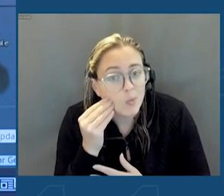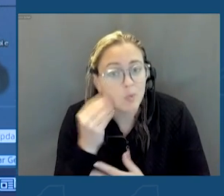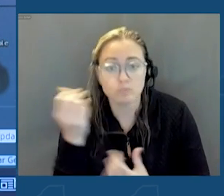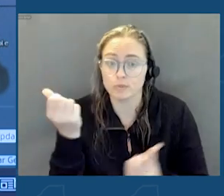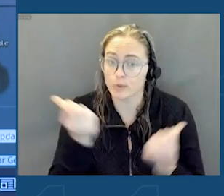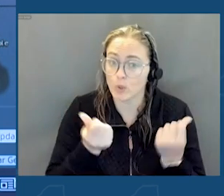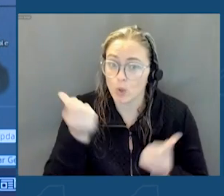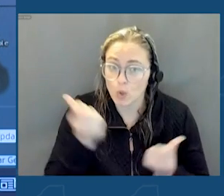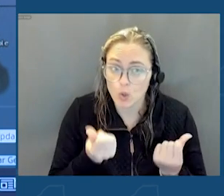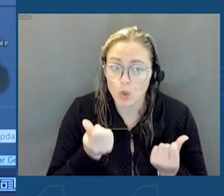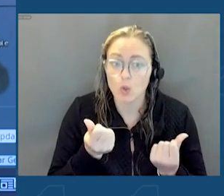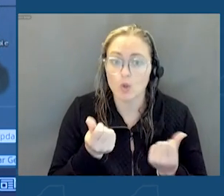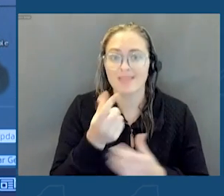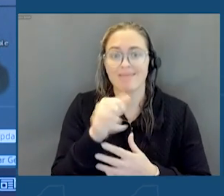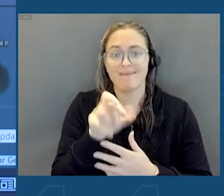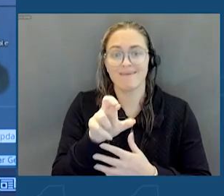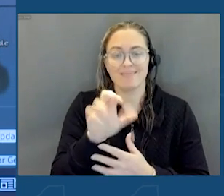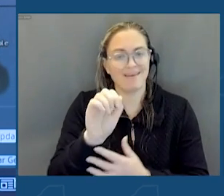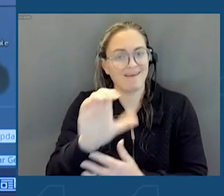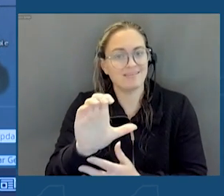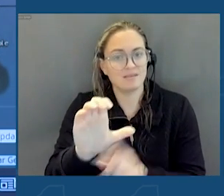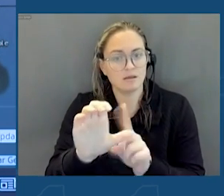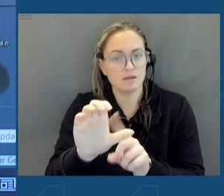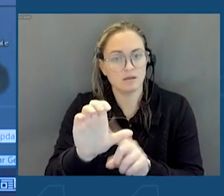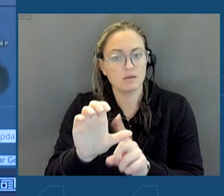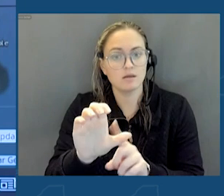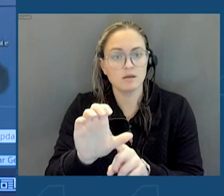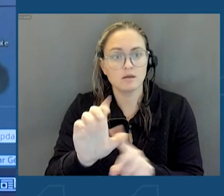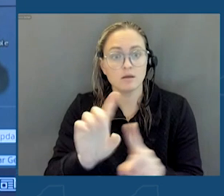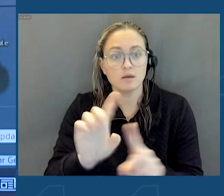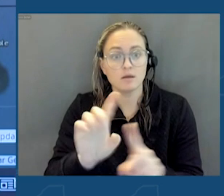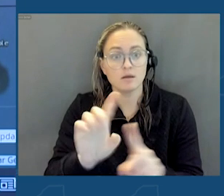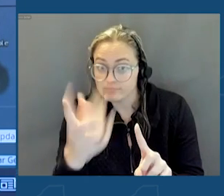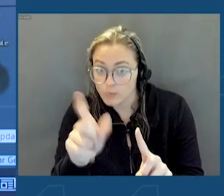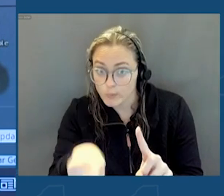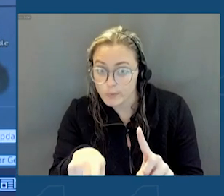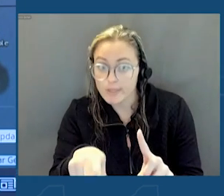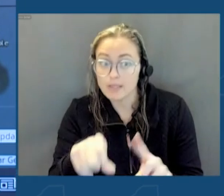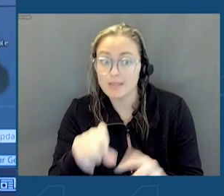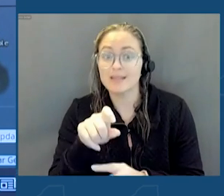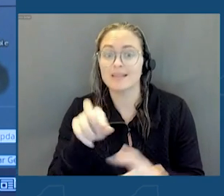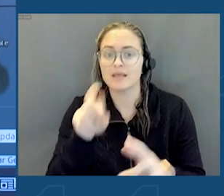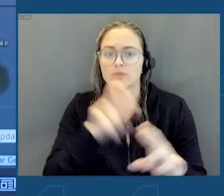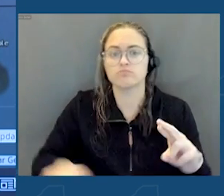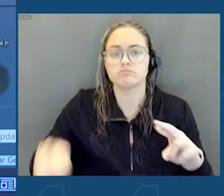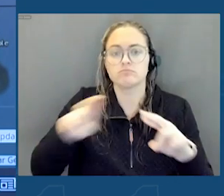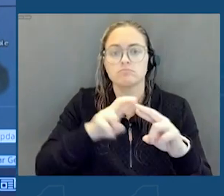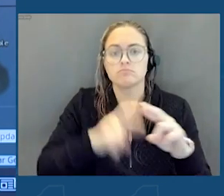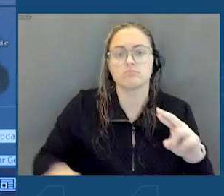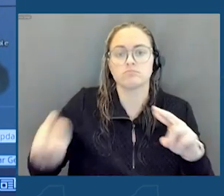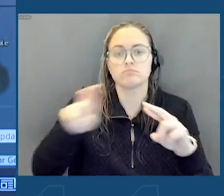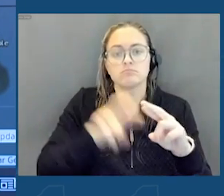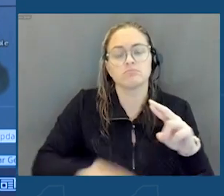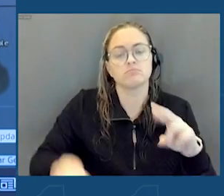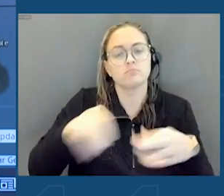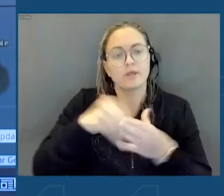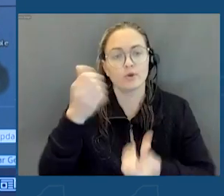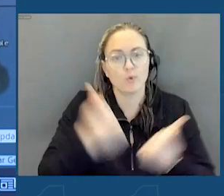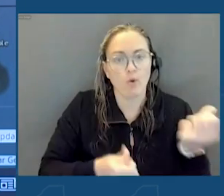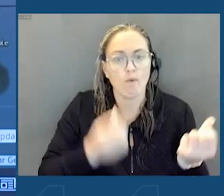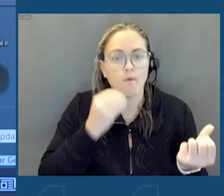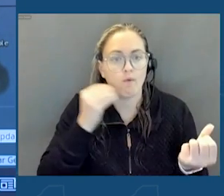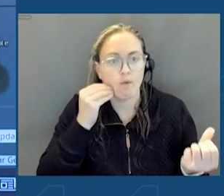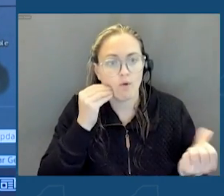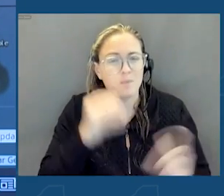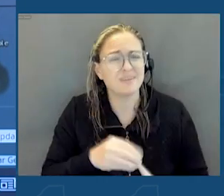you can turn on the air conditioning, but be aware that you need to have the recirculate button on in your car and in your home,